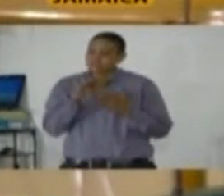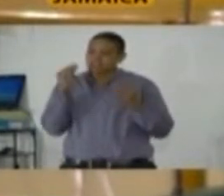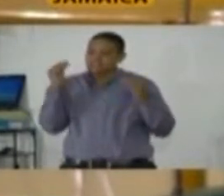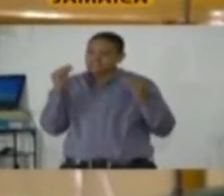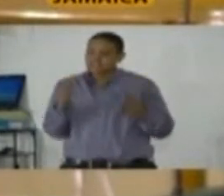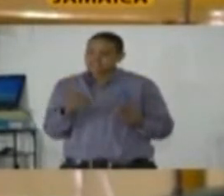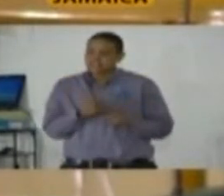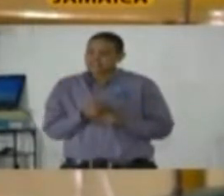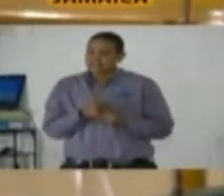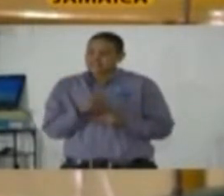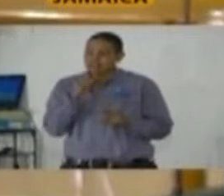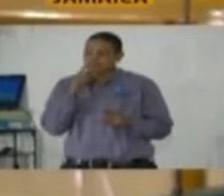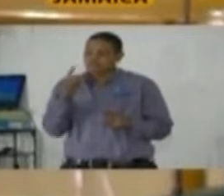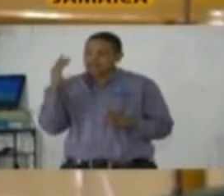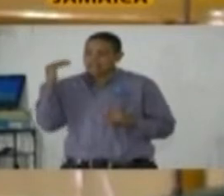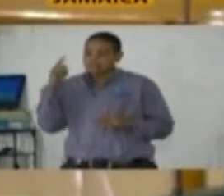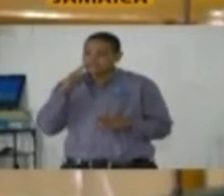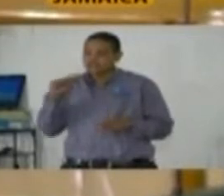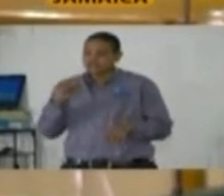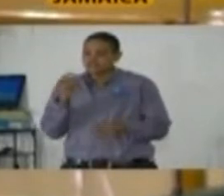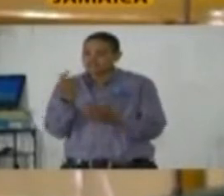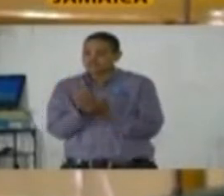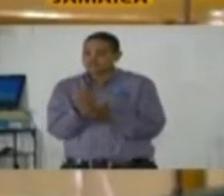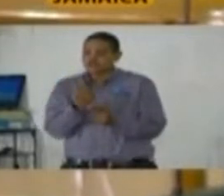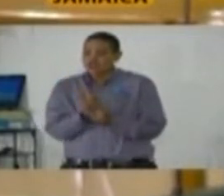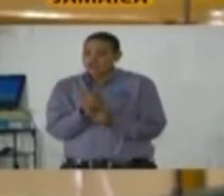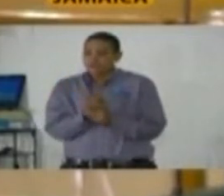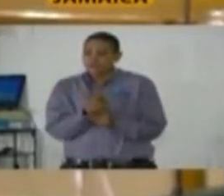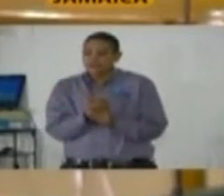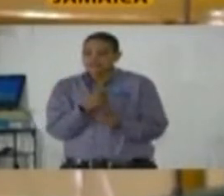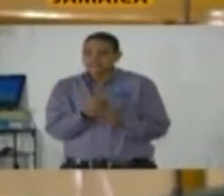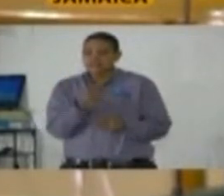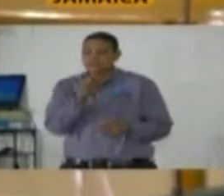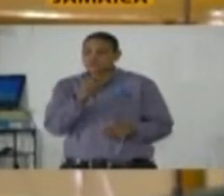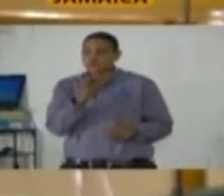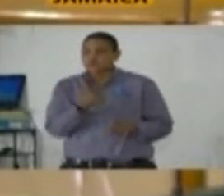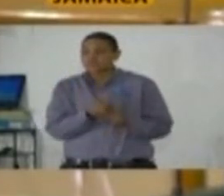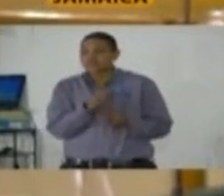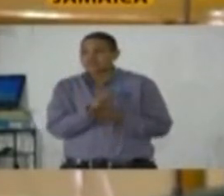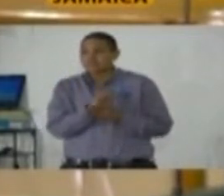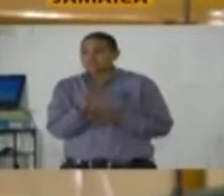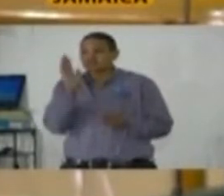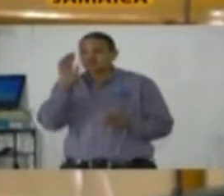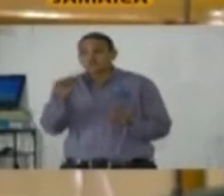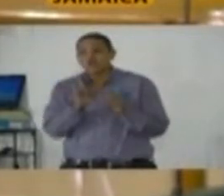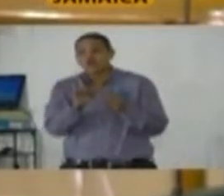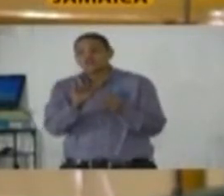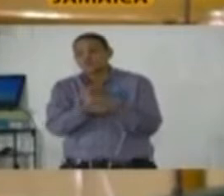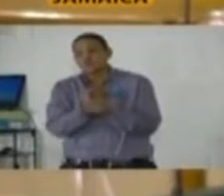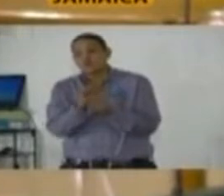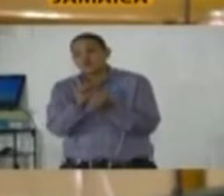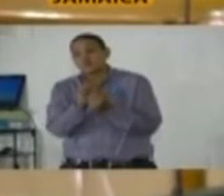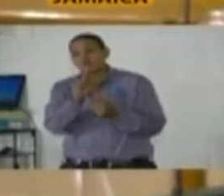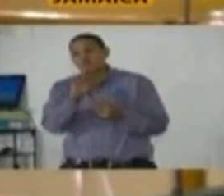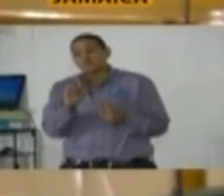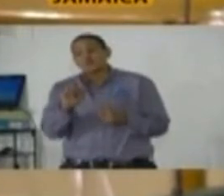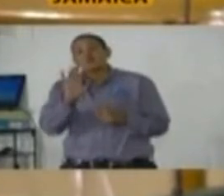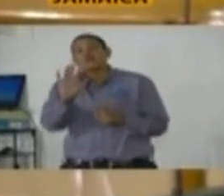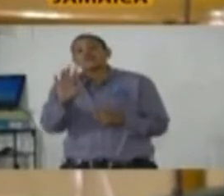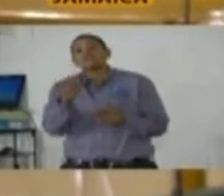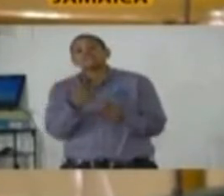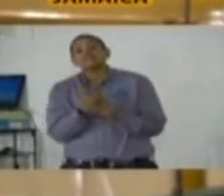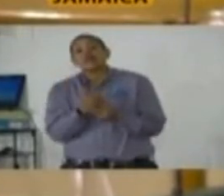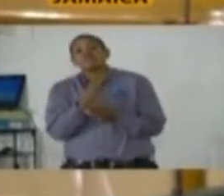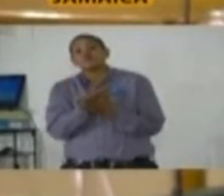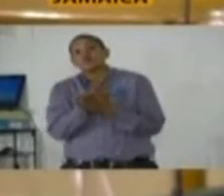is expected to graduate in 2024. The Ministry will continue to work with the UWI Mona Campus School of